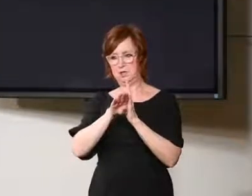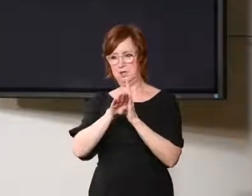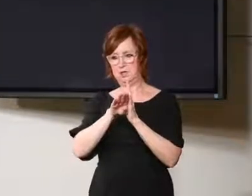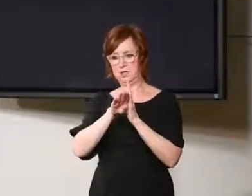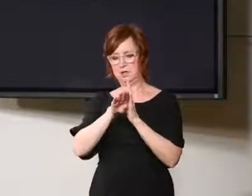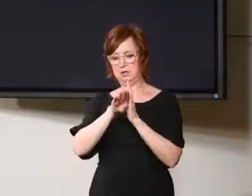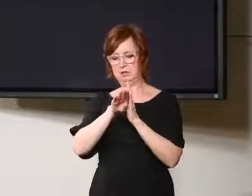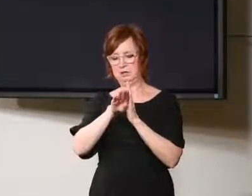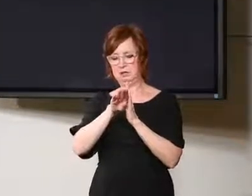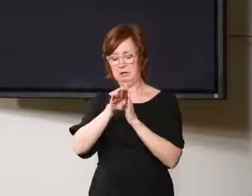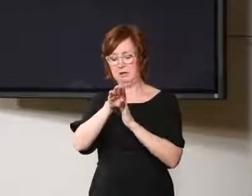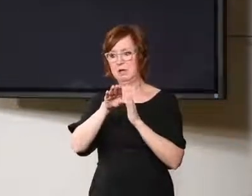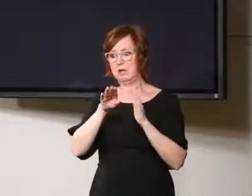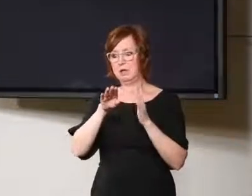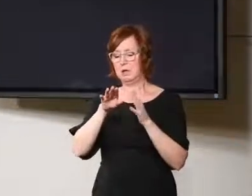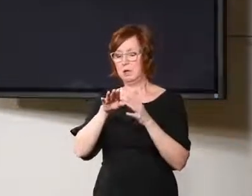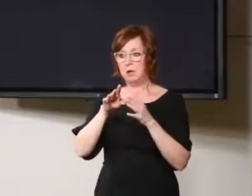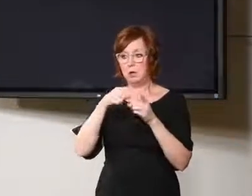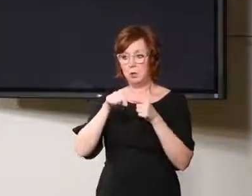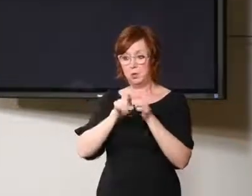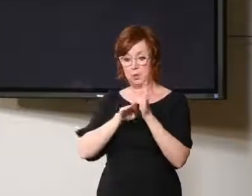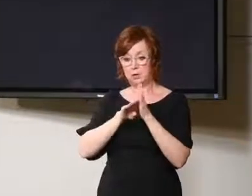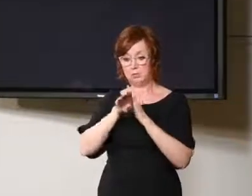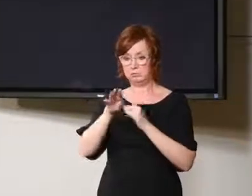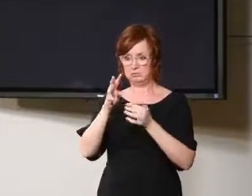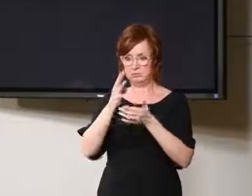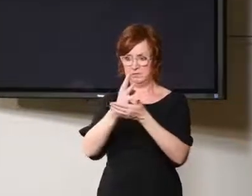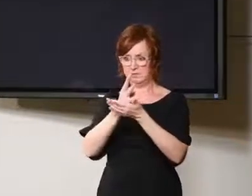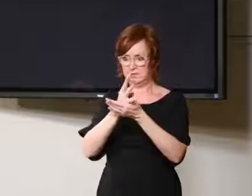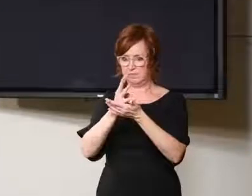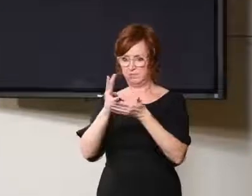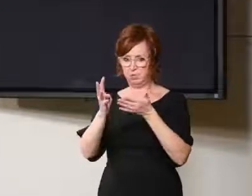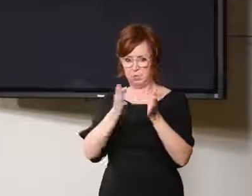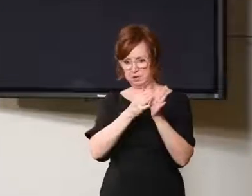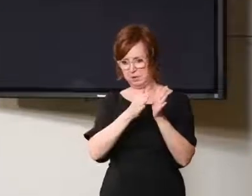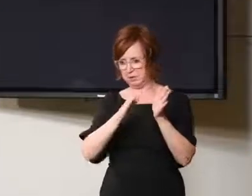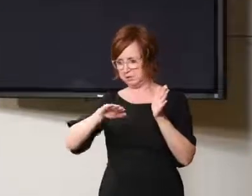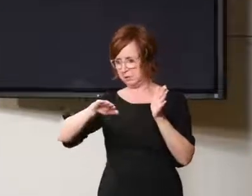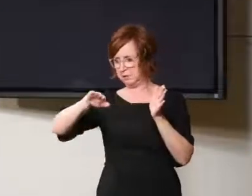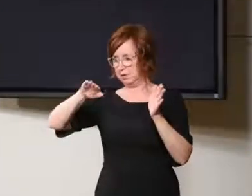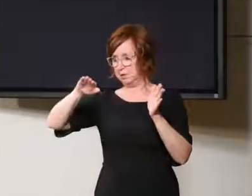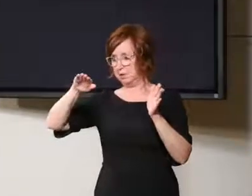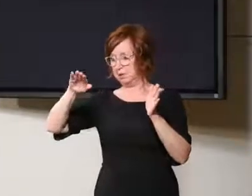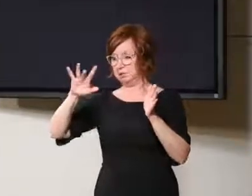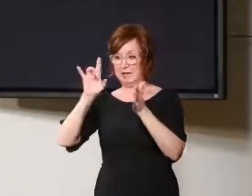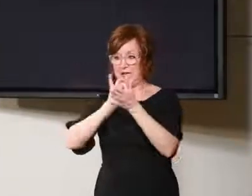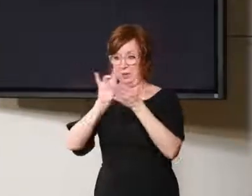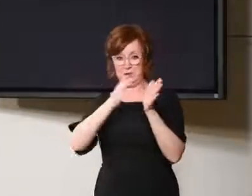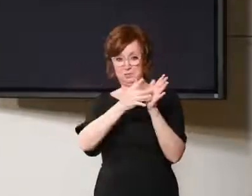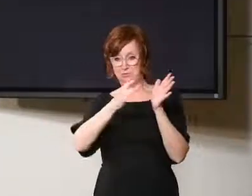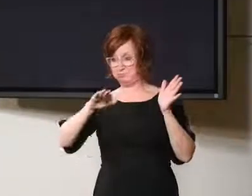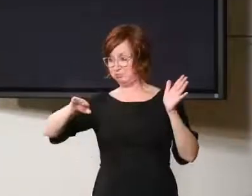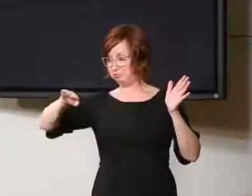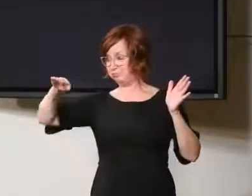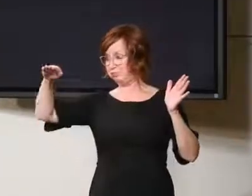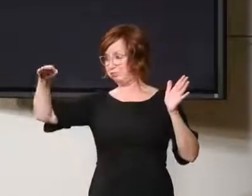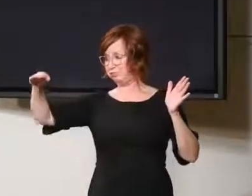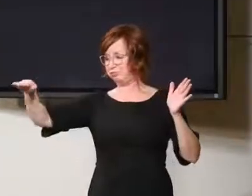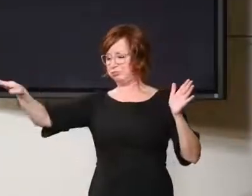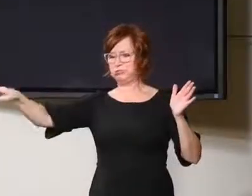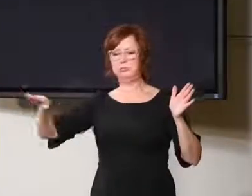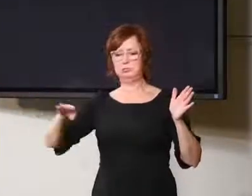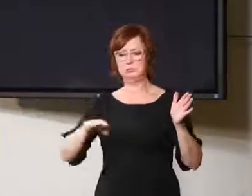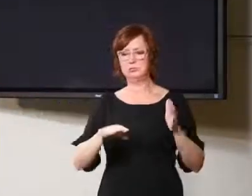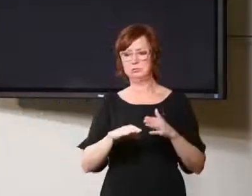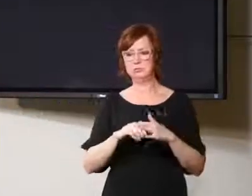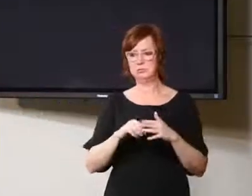can't predict. But I think the harder we try to prevent it going up, likely the earlier we'll see it plateau and go down. And